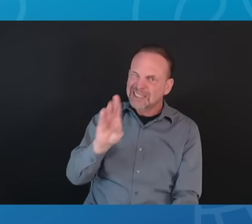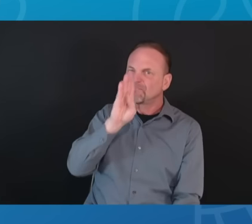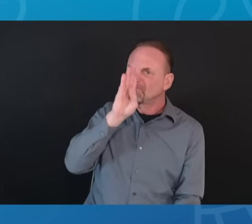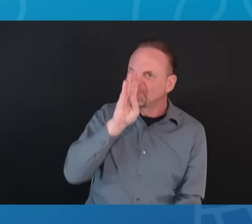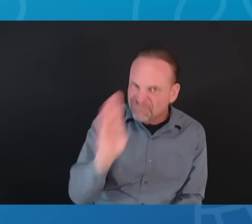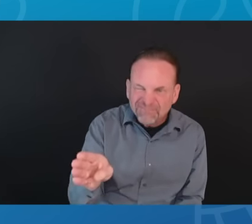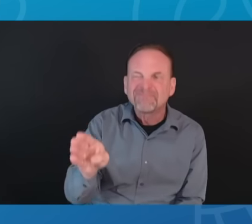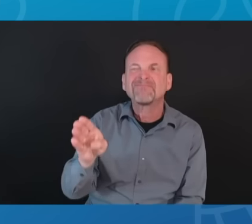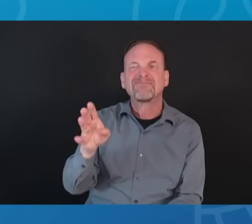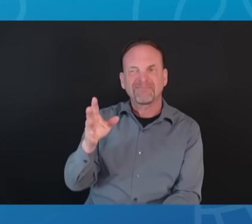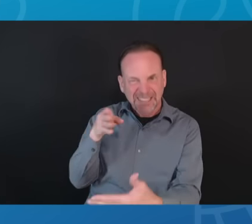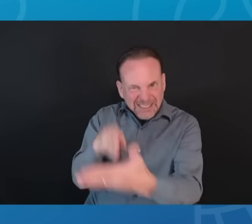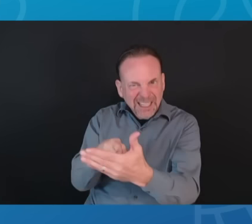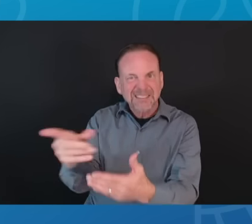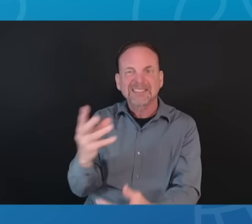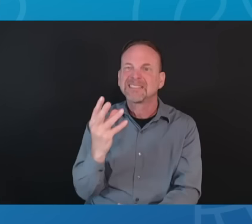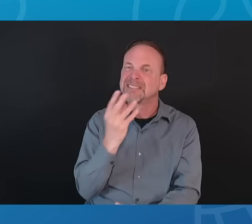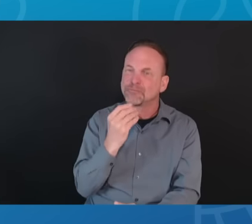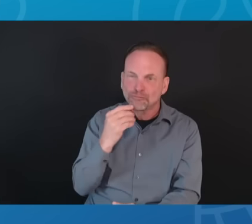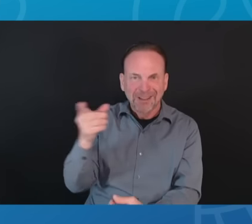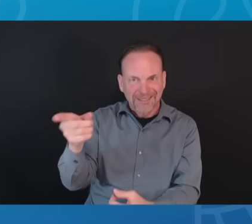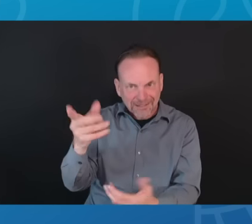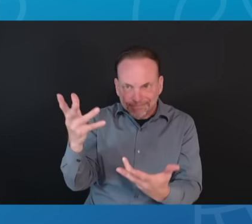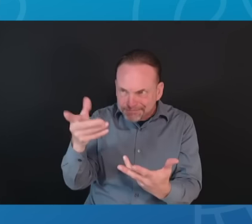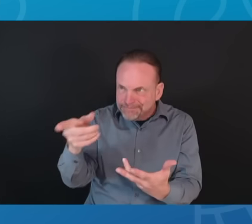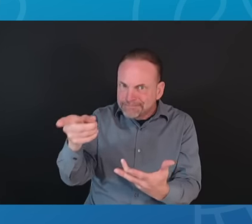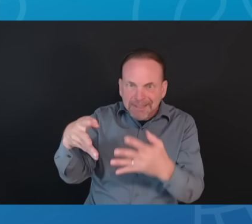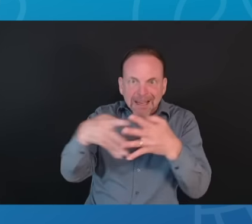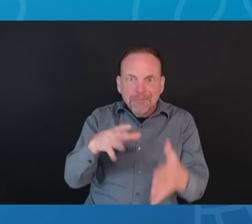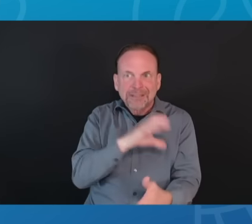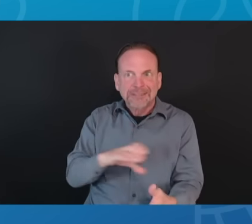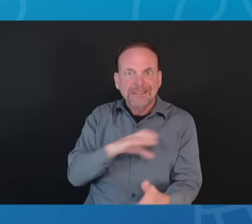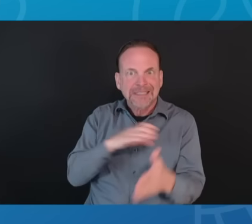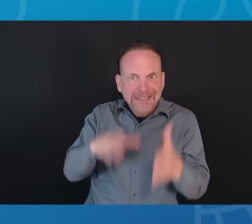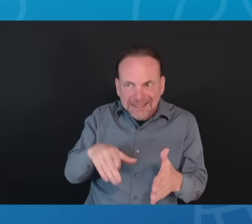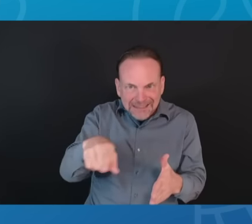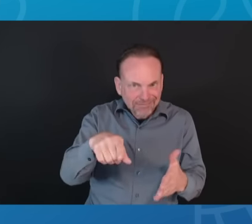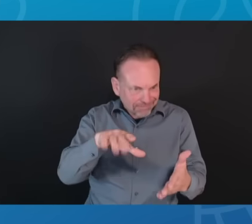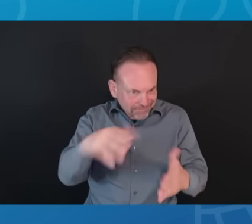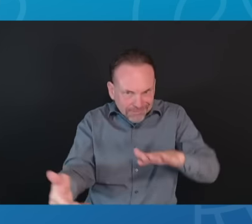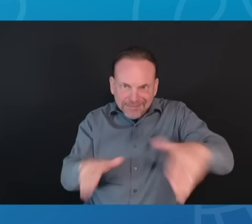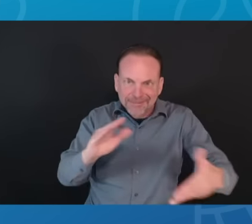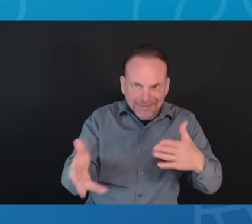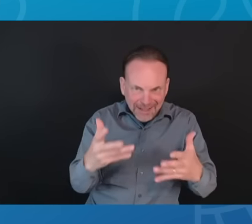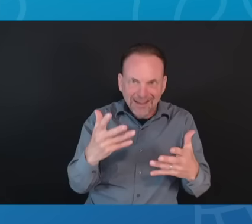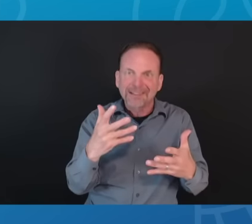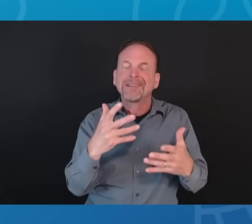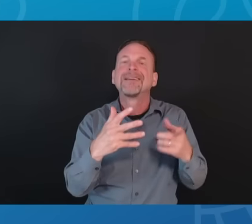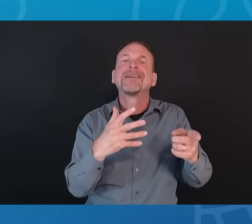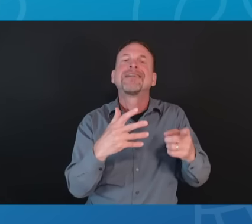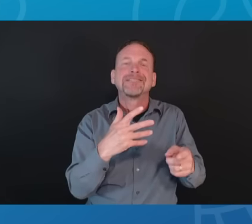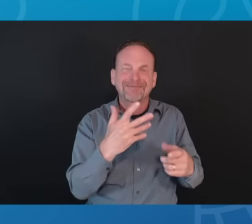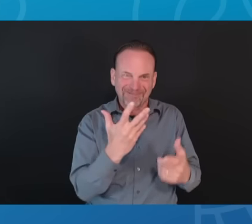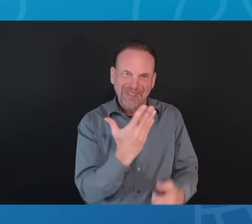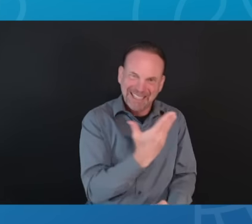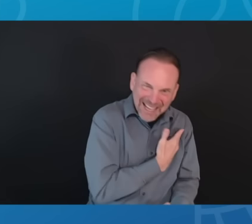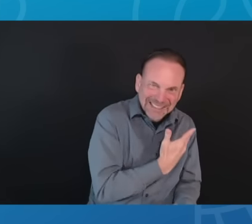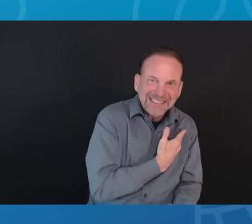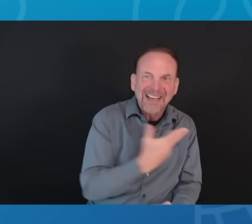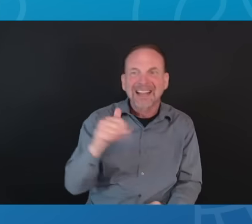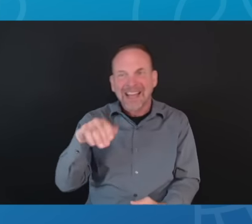on both sides of this conflict. The statement the secretary put out today, though, was about the anniversary of October 7th. And the people that